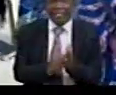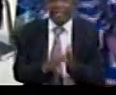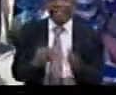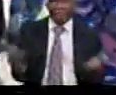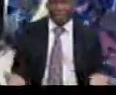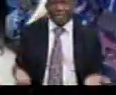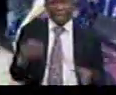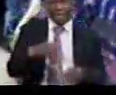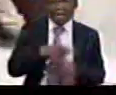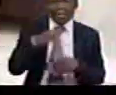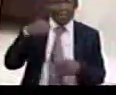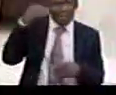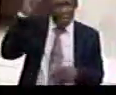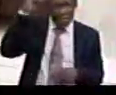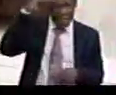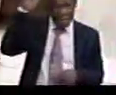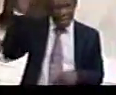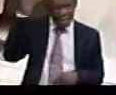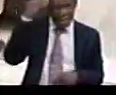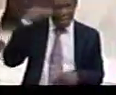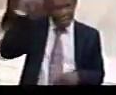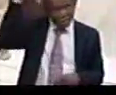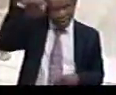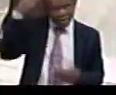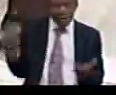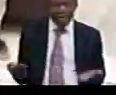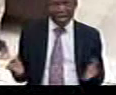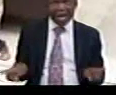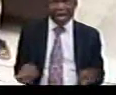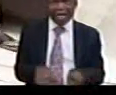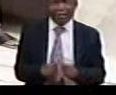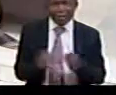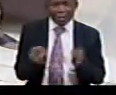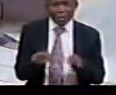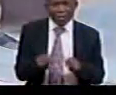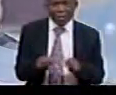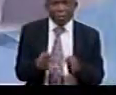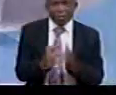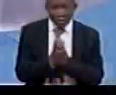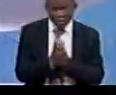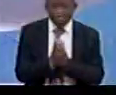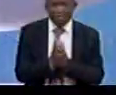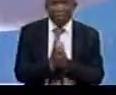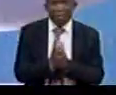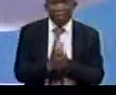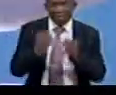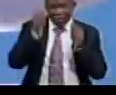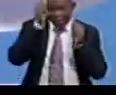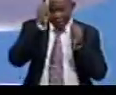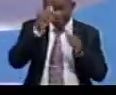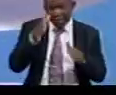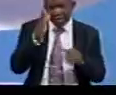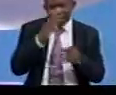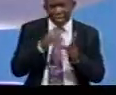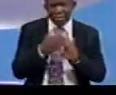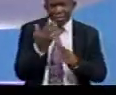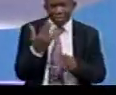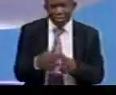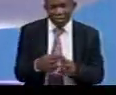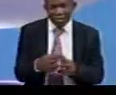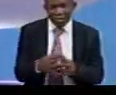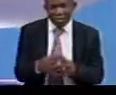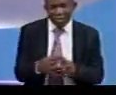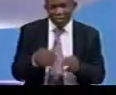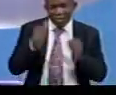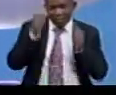are really, really celebrating. Let's close our eyes as we pray. Father, in the name of Jesus. Father, in